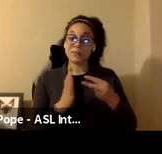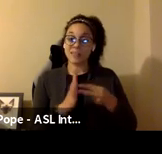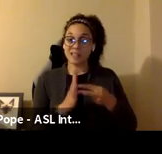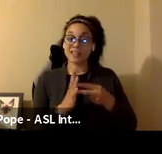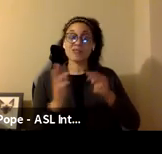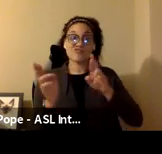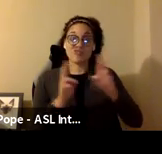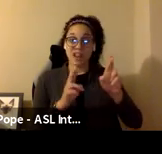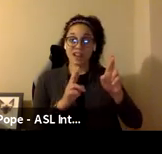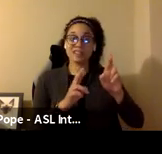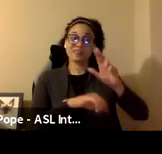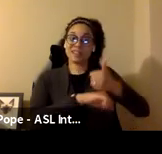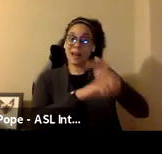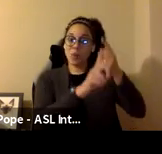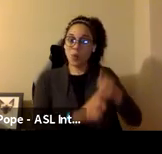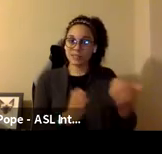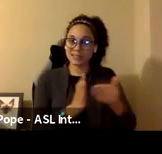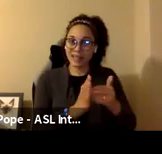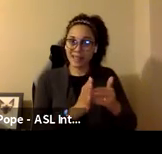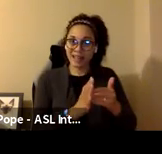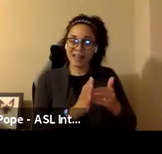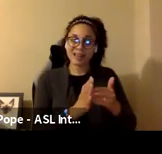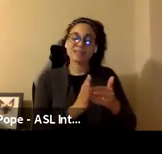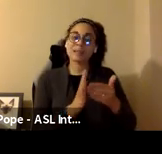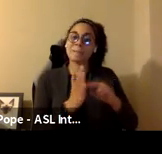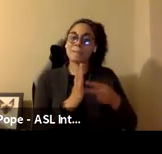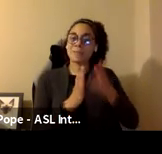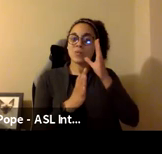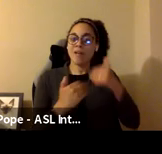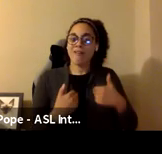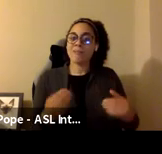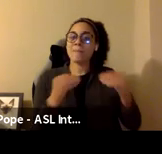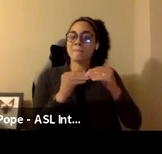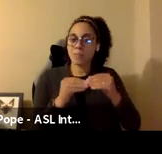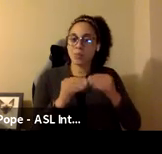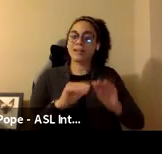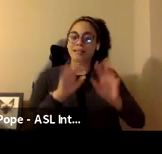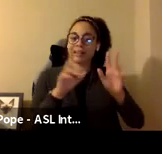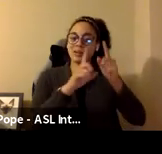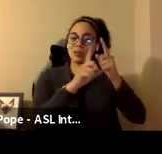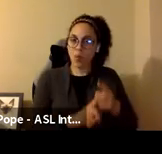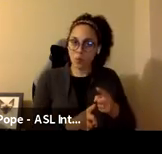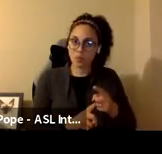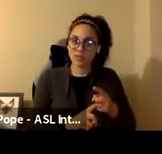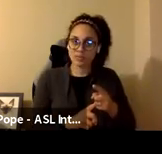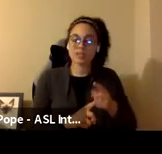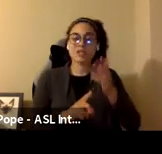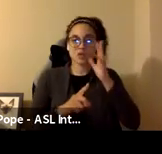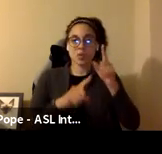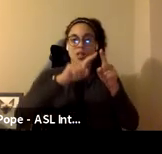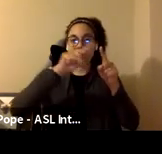goals, they're going to be more realistic and they're going to come at them from a shifted perspective. And so it's going to just keep going around and